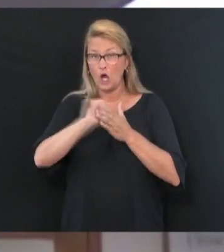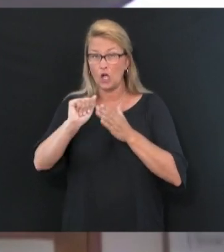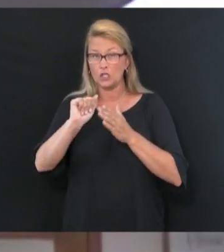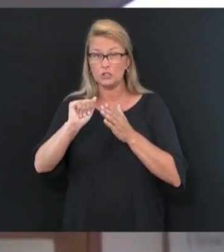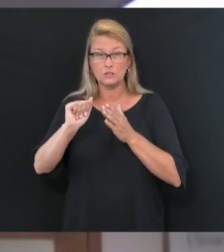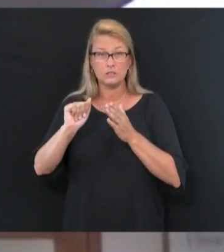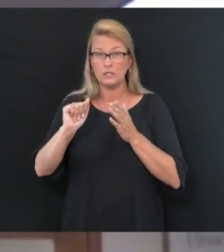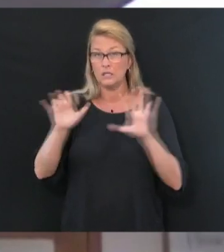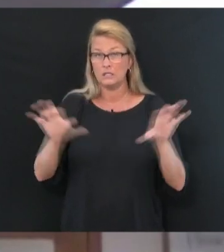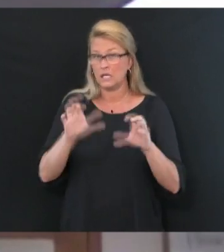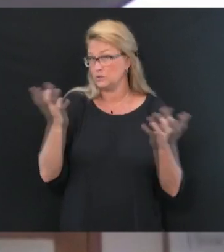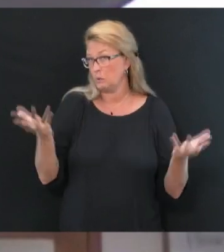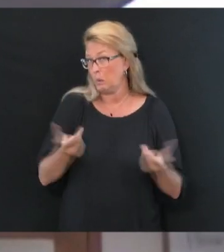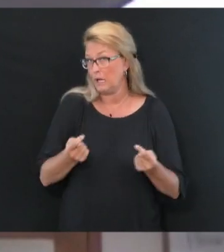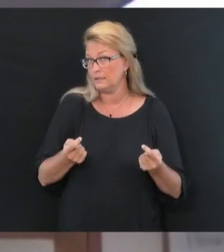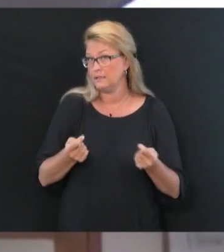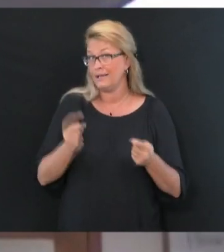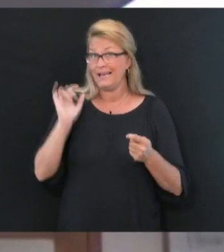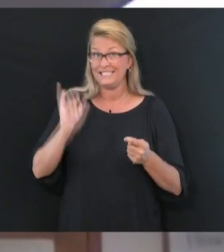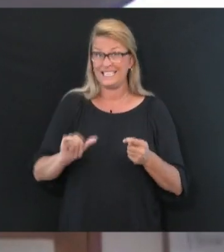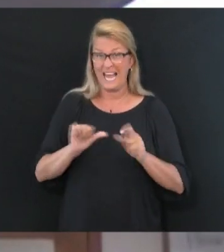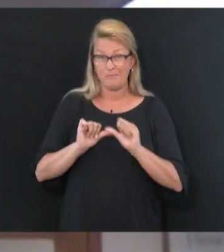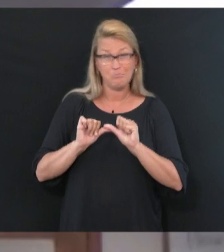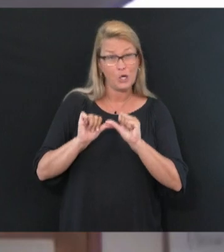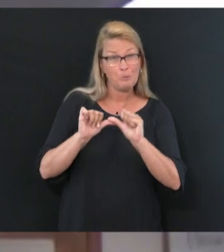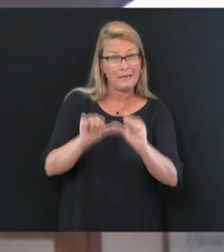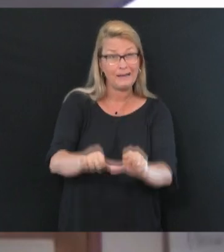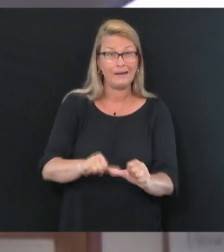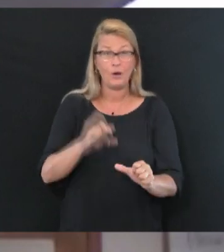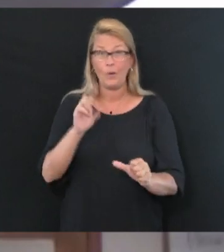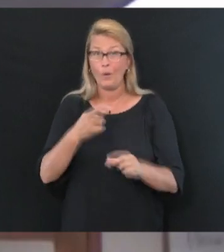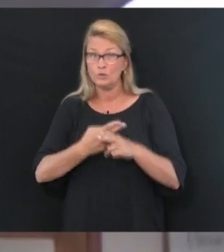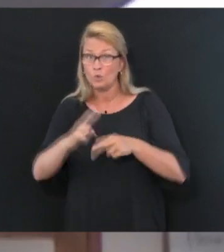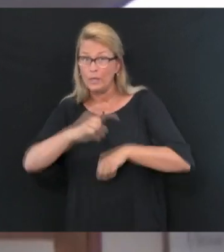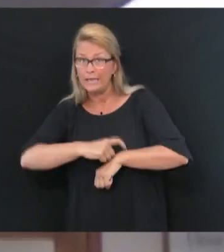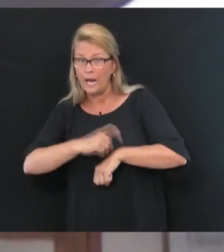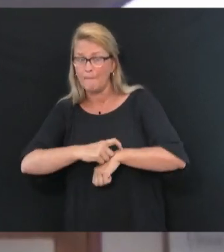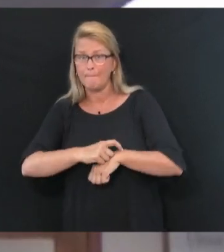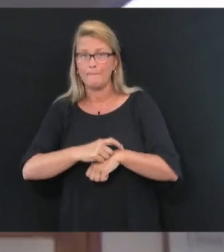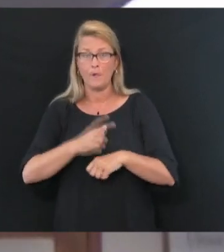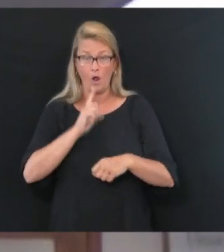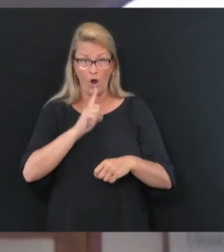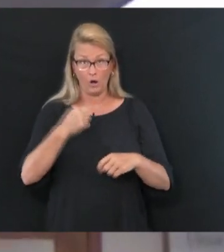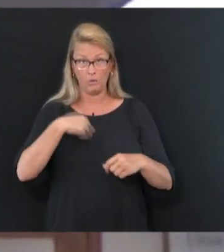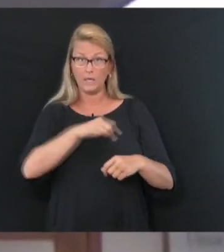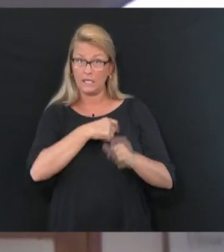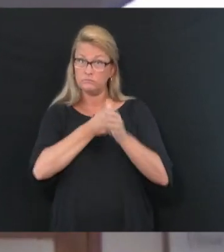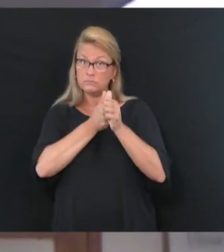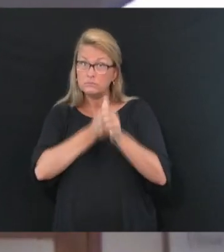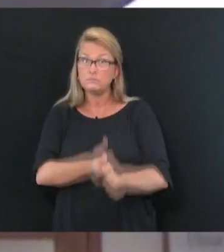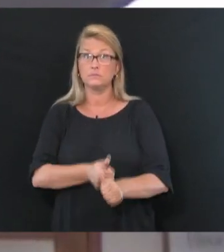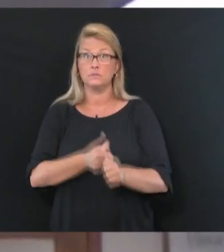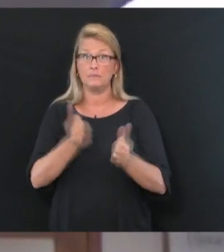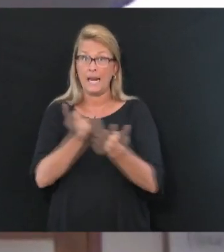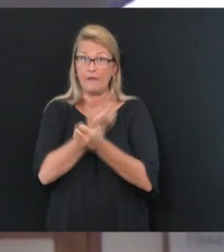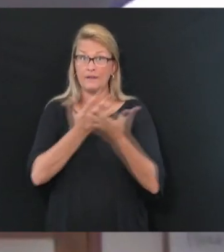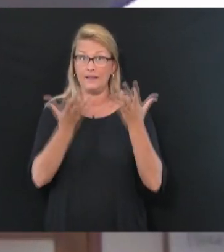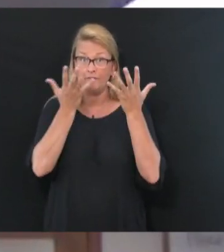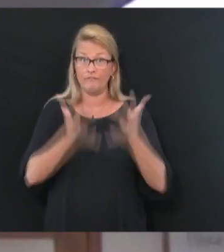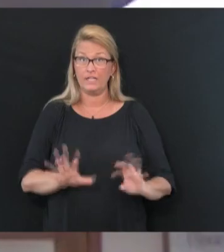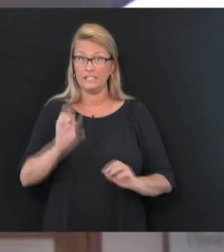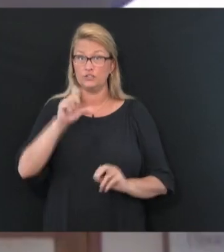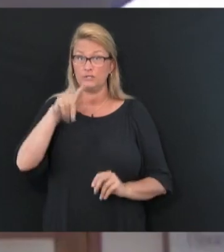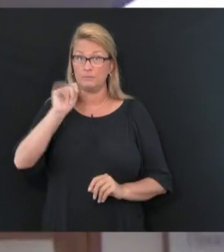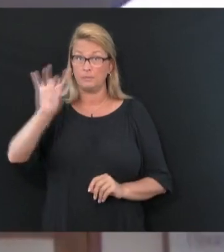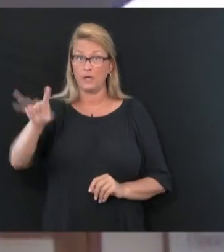a permanent program that we would have to fund in order to maintain? And are we actually on track to get everything done by September 8th? Thank